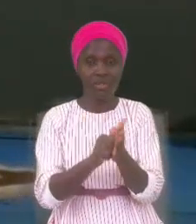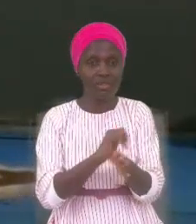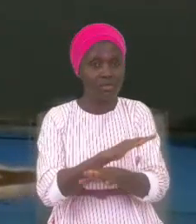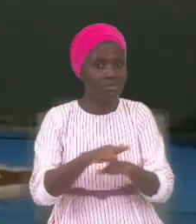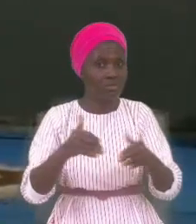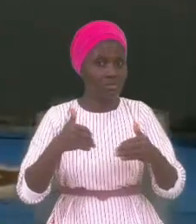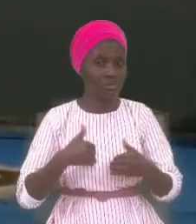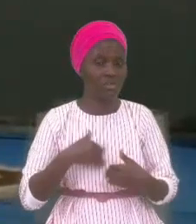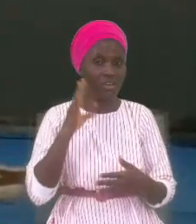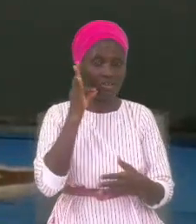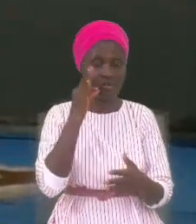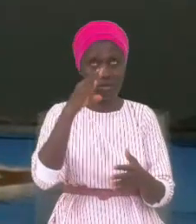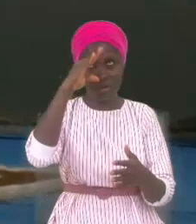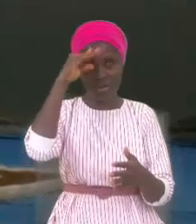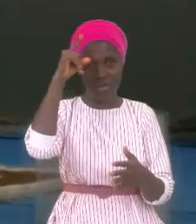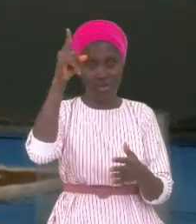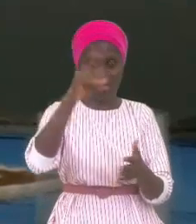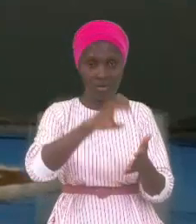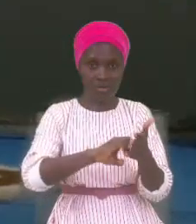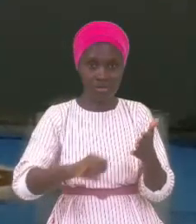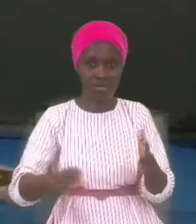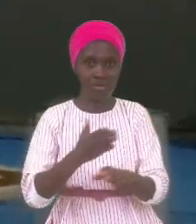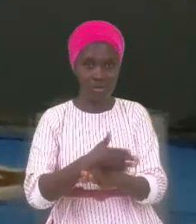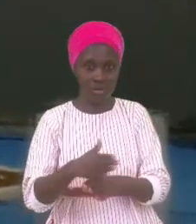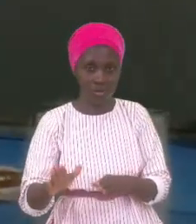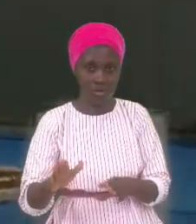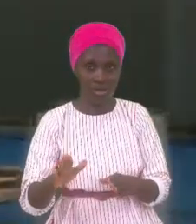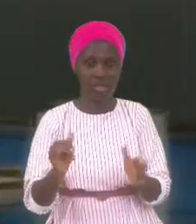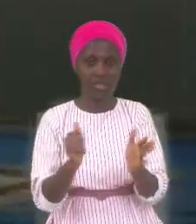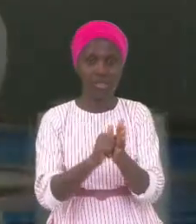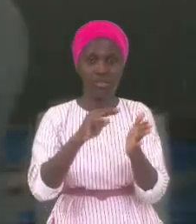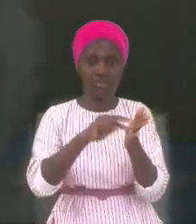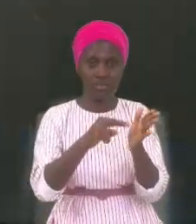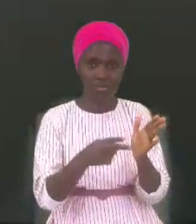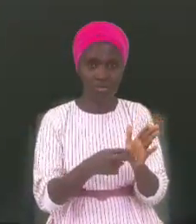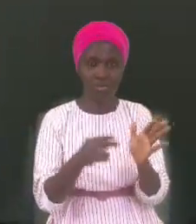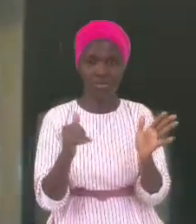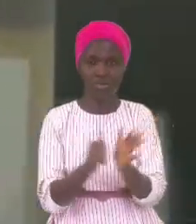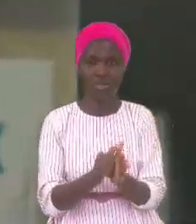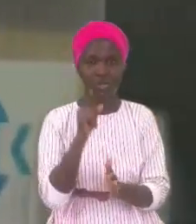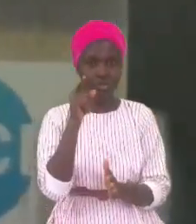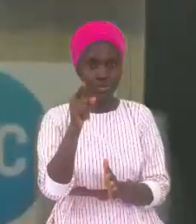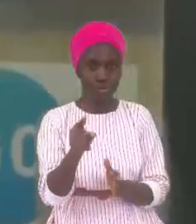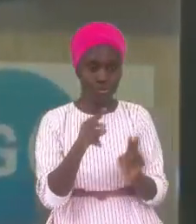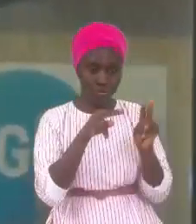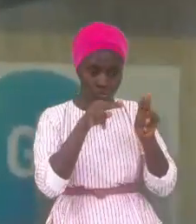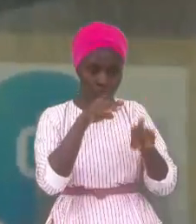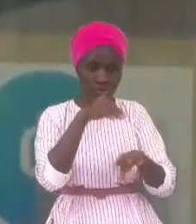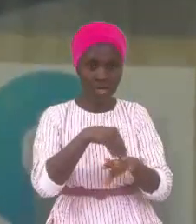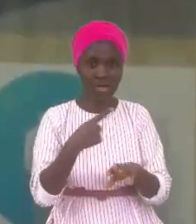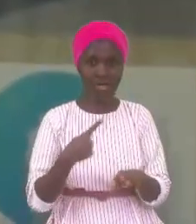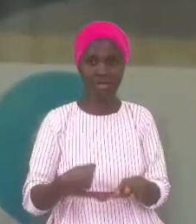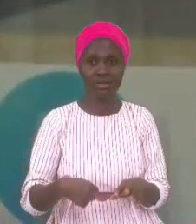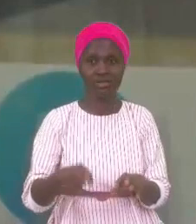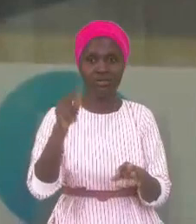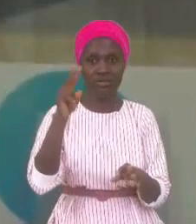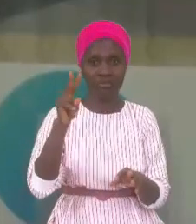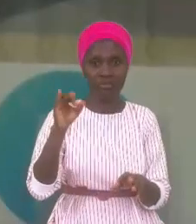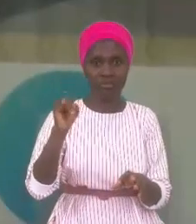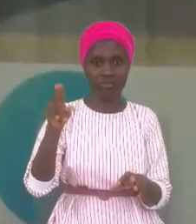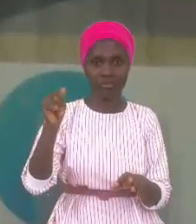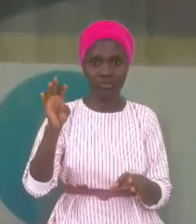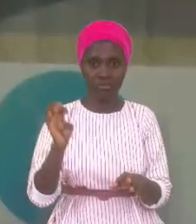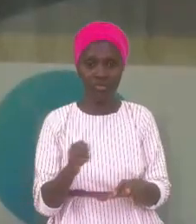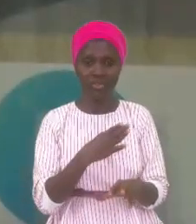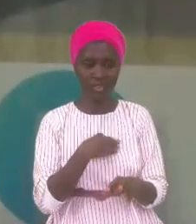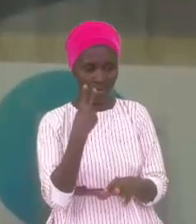he taketh away. What that means is, you look at the vine tree, and you look at the various branches,